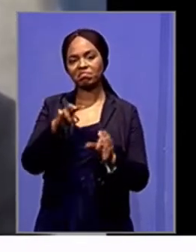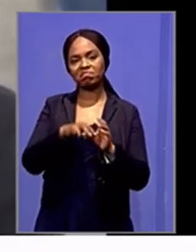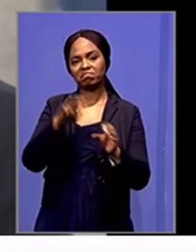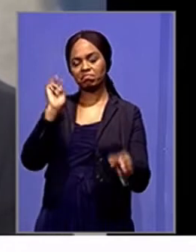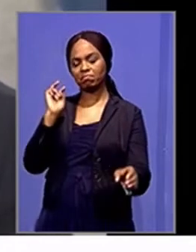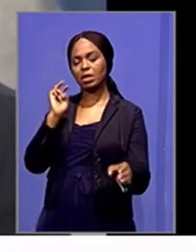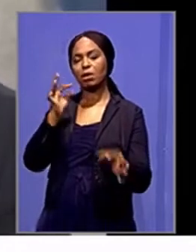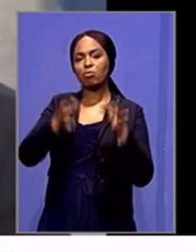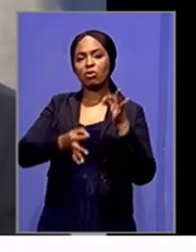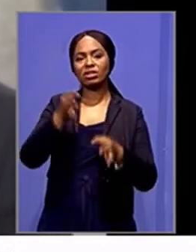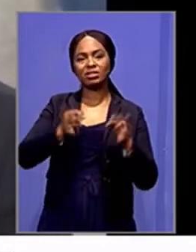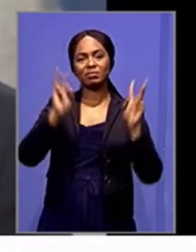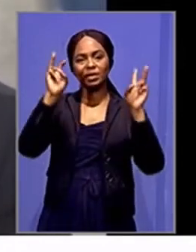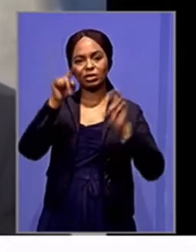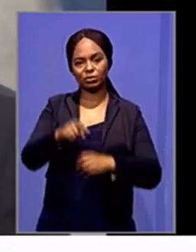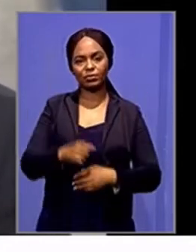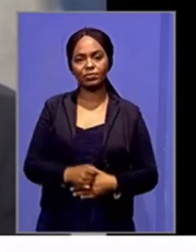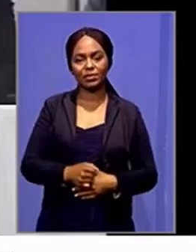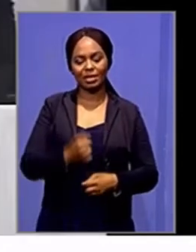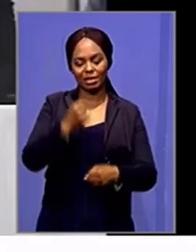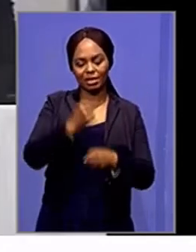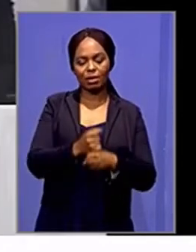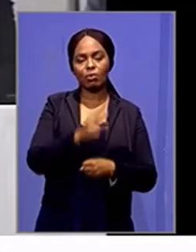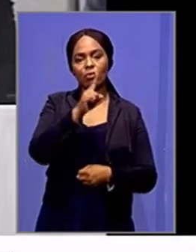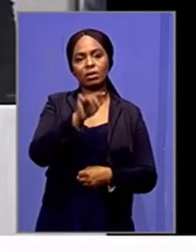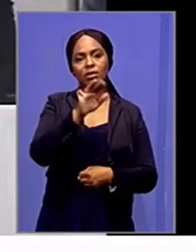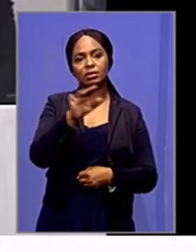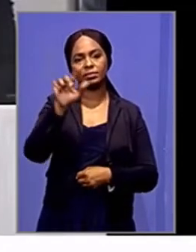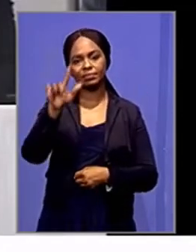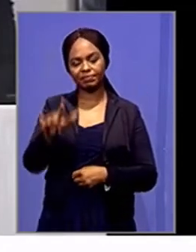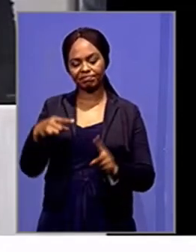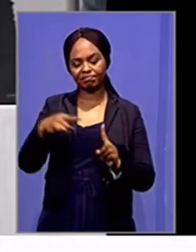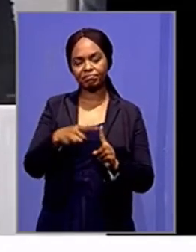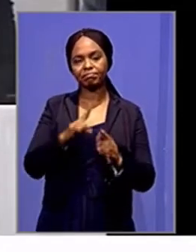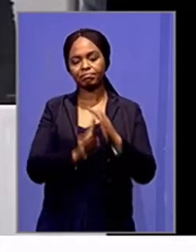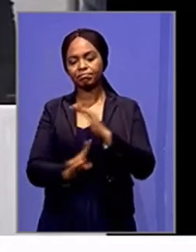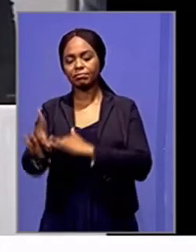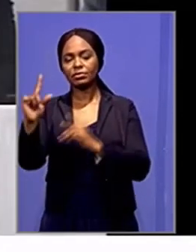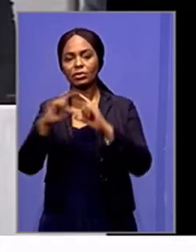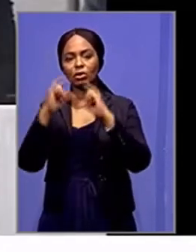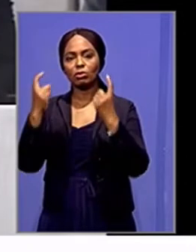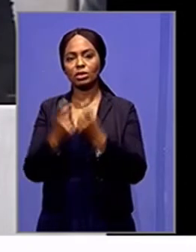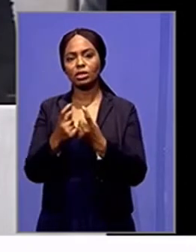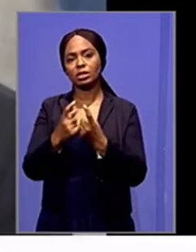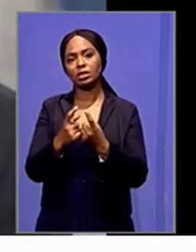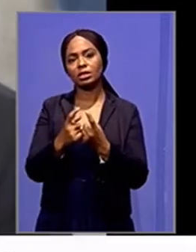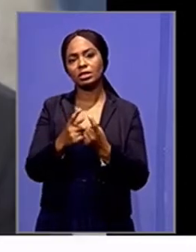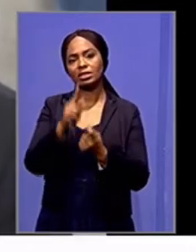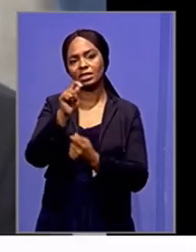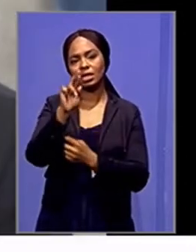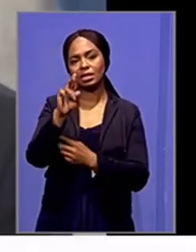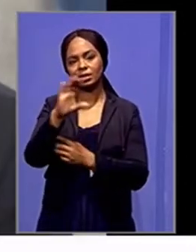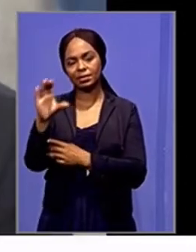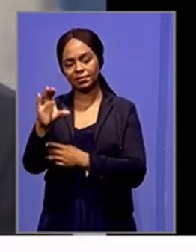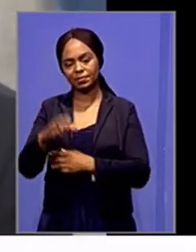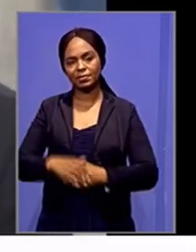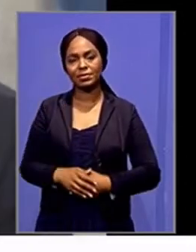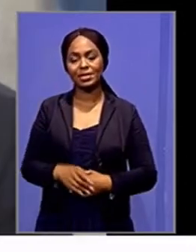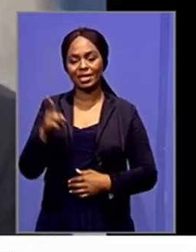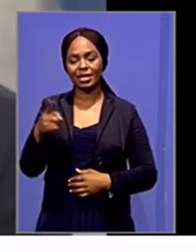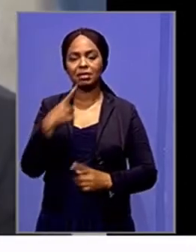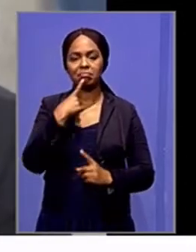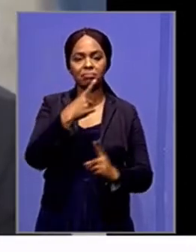Ka motsheganong wa 1997, De Klerk o ne a tlhagelela kwa Komišeneng ya Boammaaruri le Poelano. De Klerk o ne a kopa